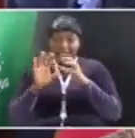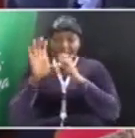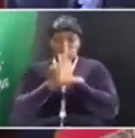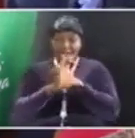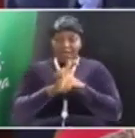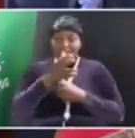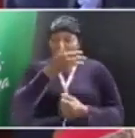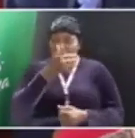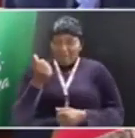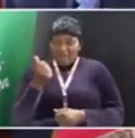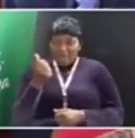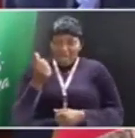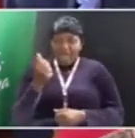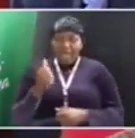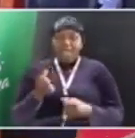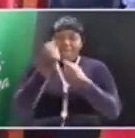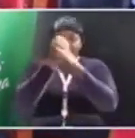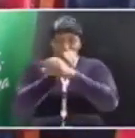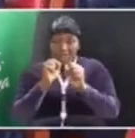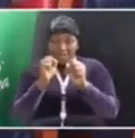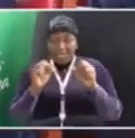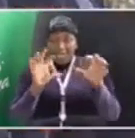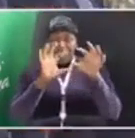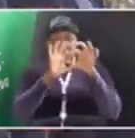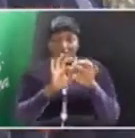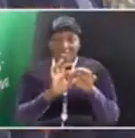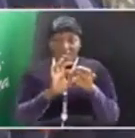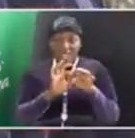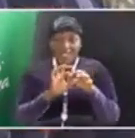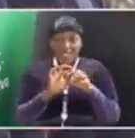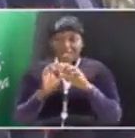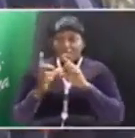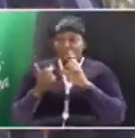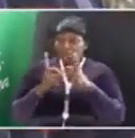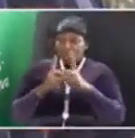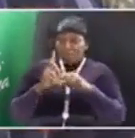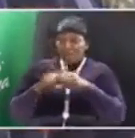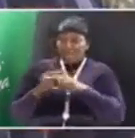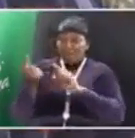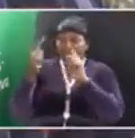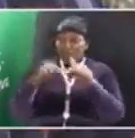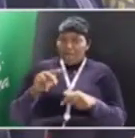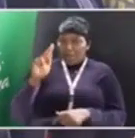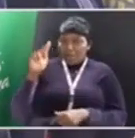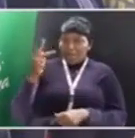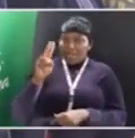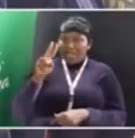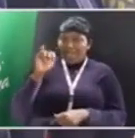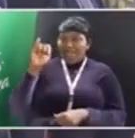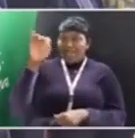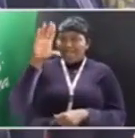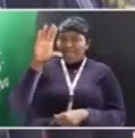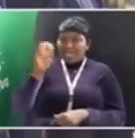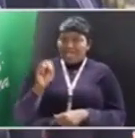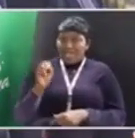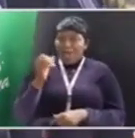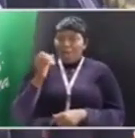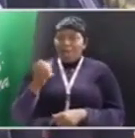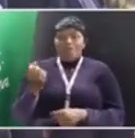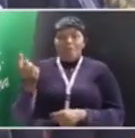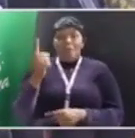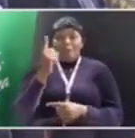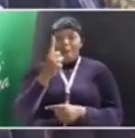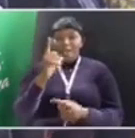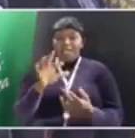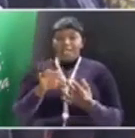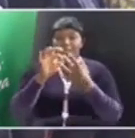president has opened up this country, thank you. You don't need a visa to come to Kenya for one special reason. And we are competing with